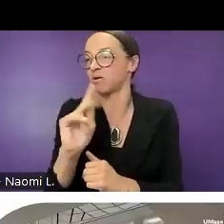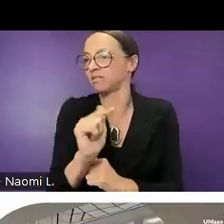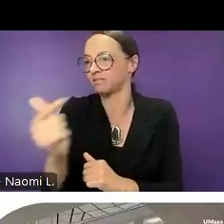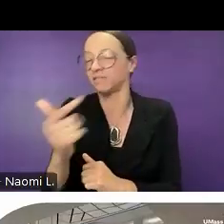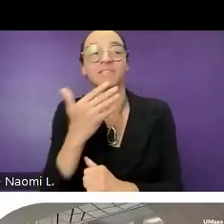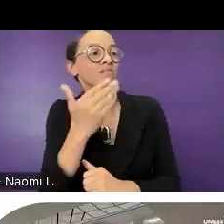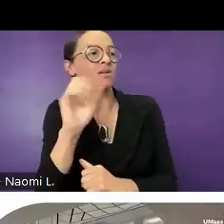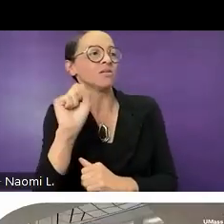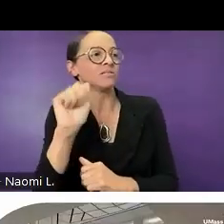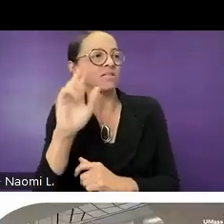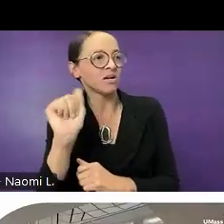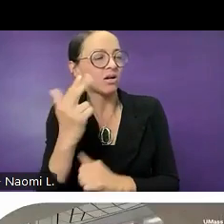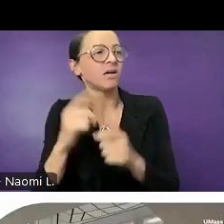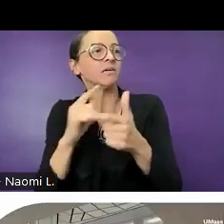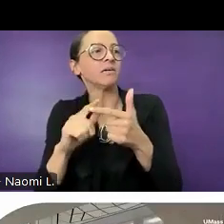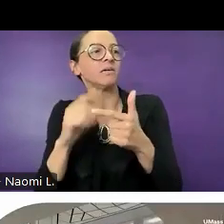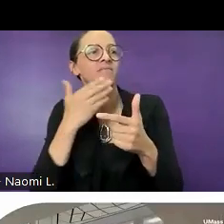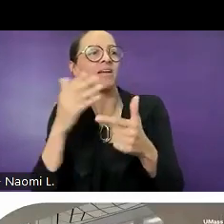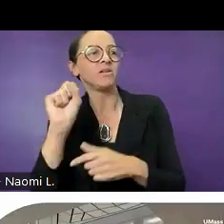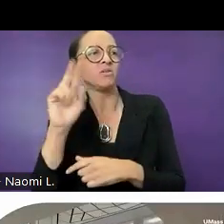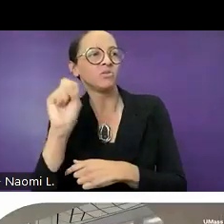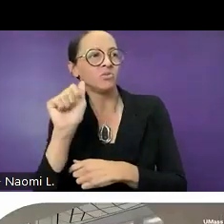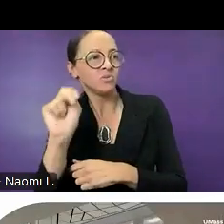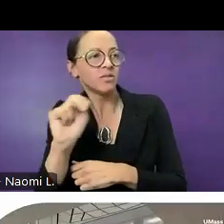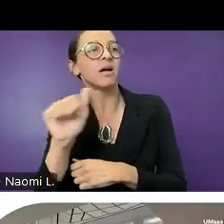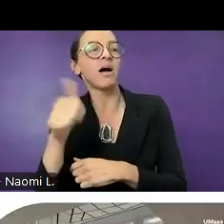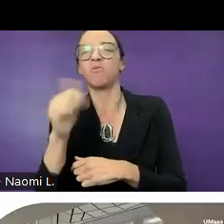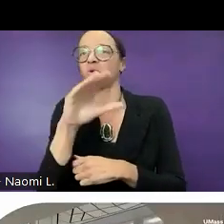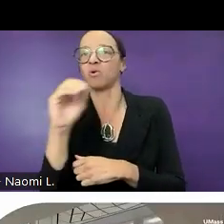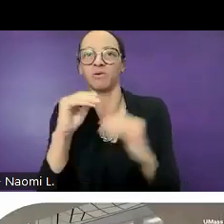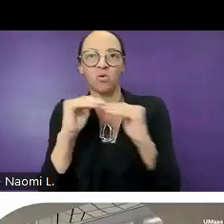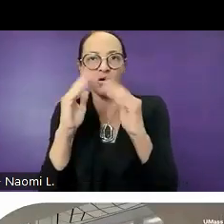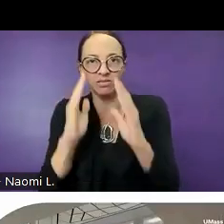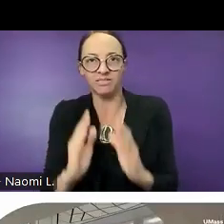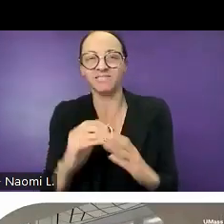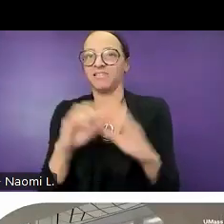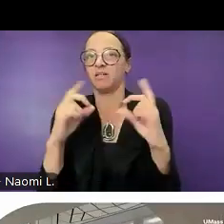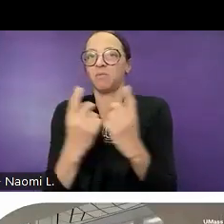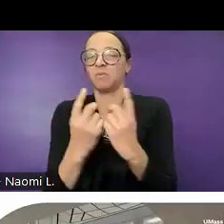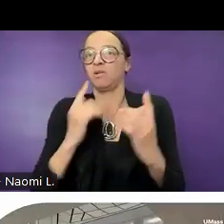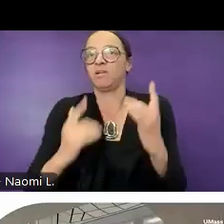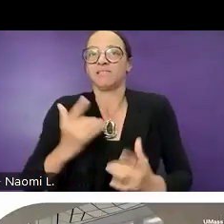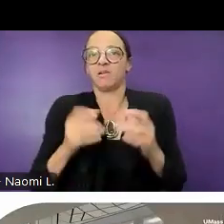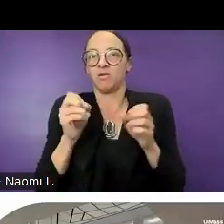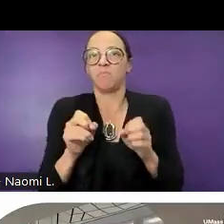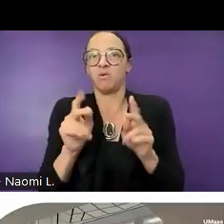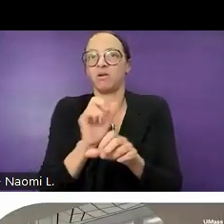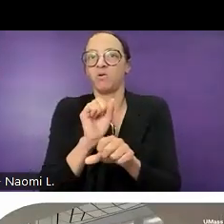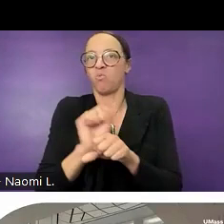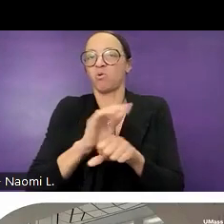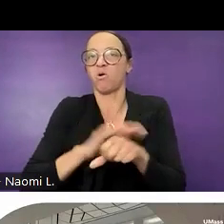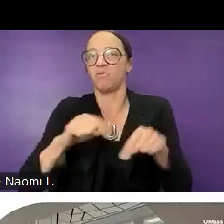other colleagues in the department for the opportunity to really work on this exciting project. Even before I get